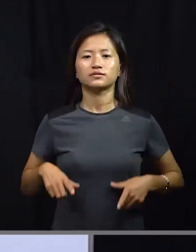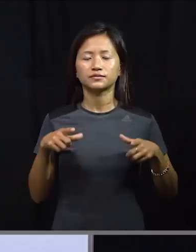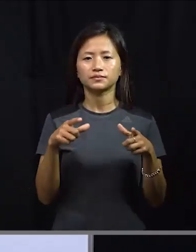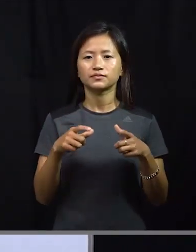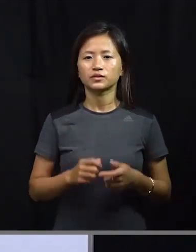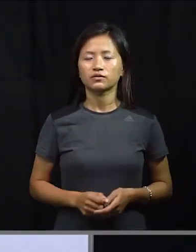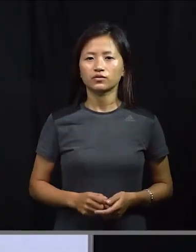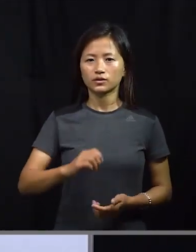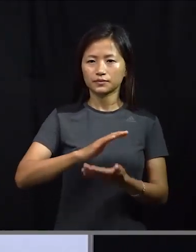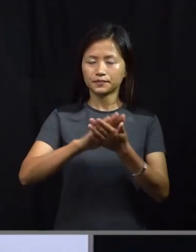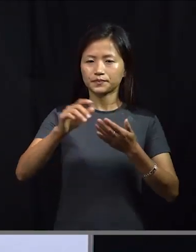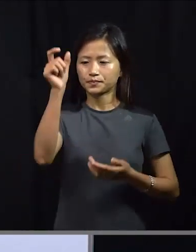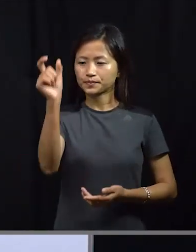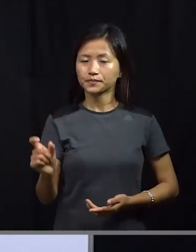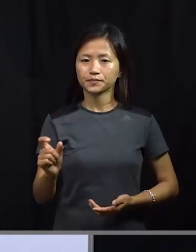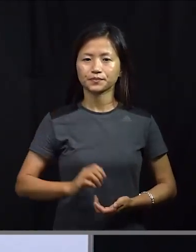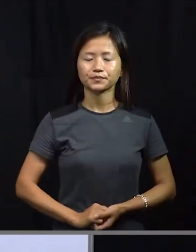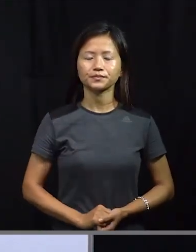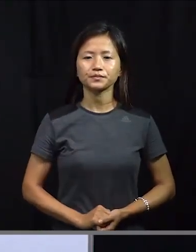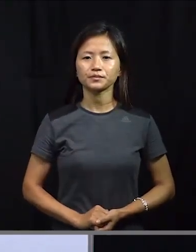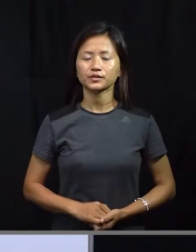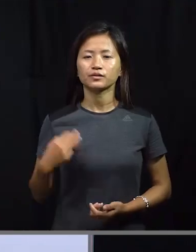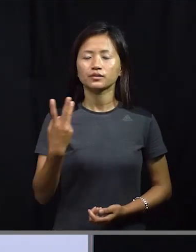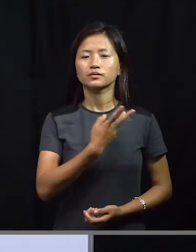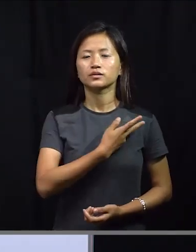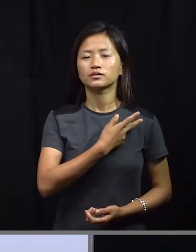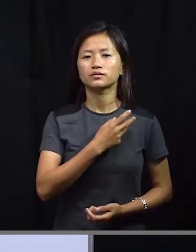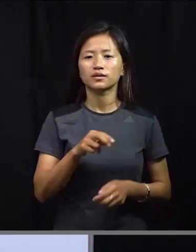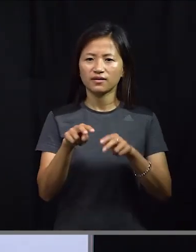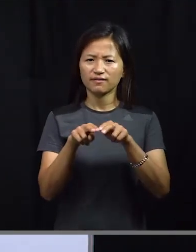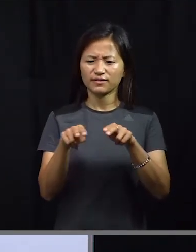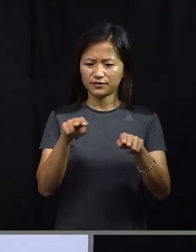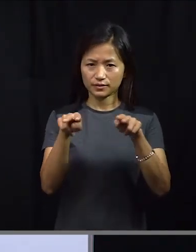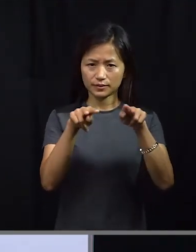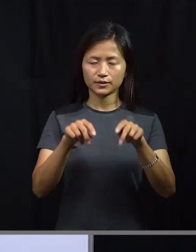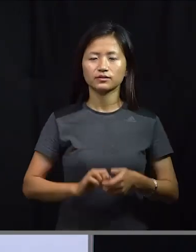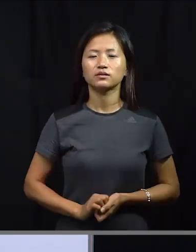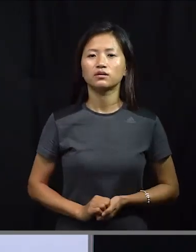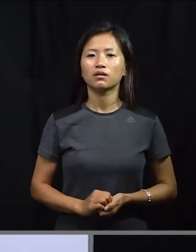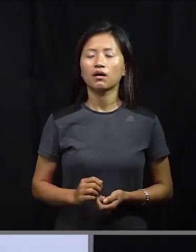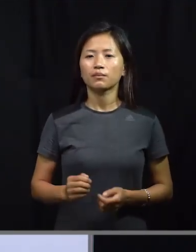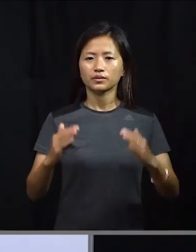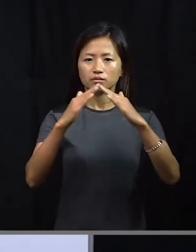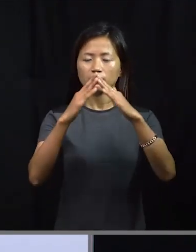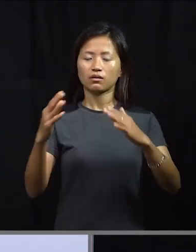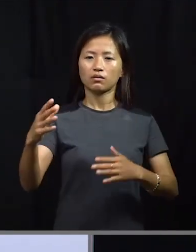the Hindus, okay? And here, we can also refer this person as an householder,